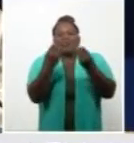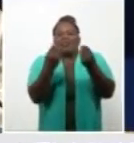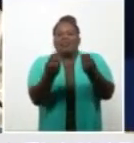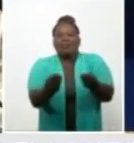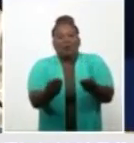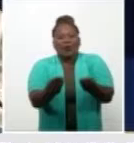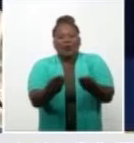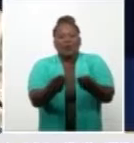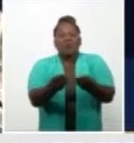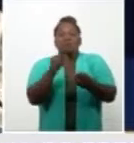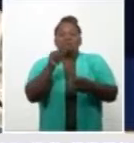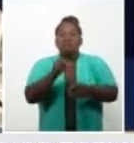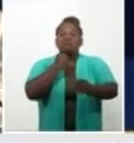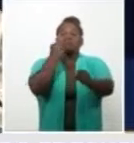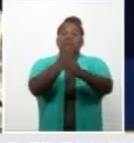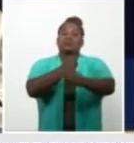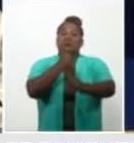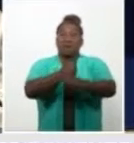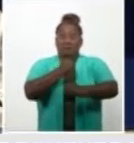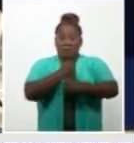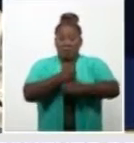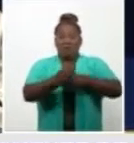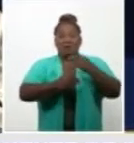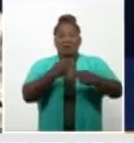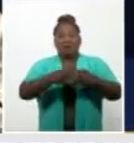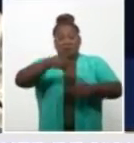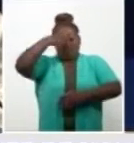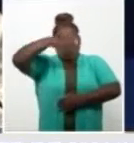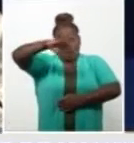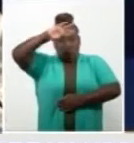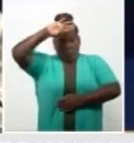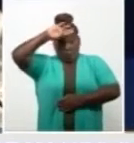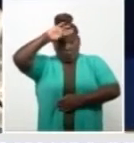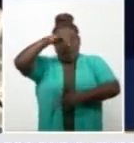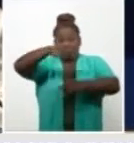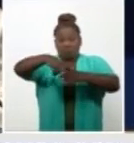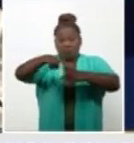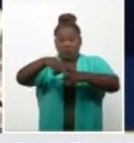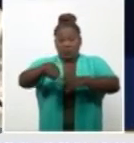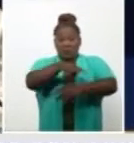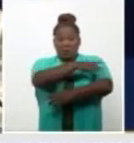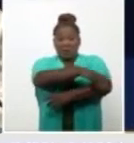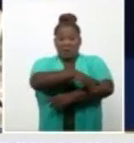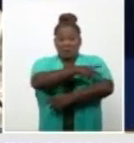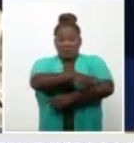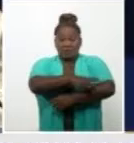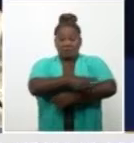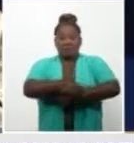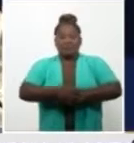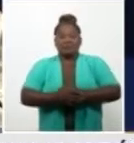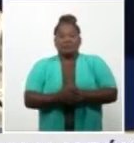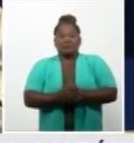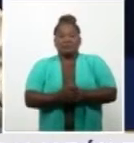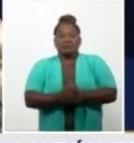recognition for the selfless work they do in Cuba and in many